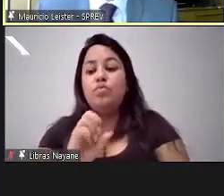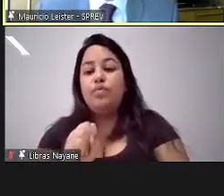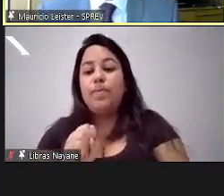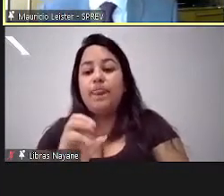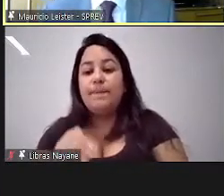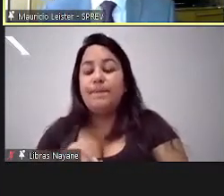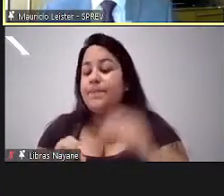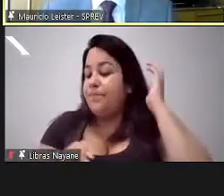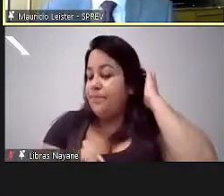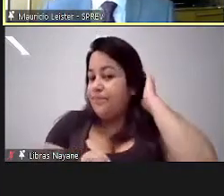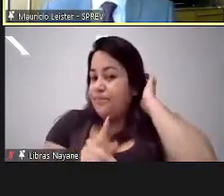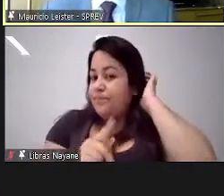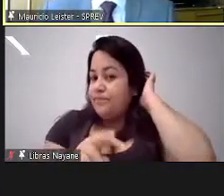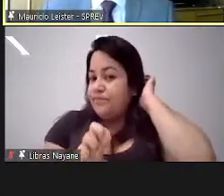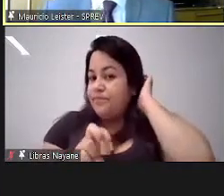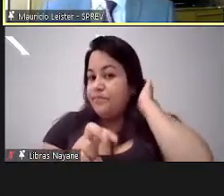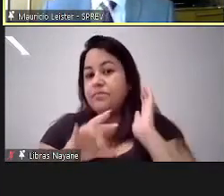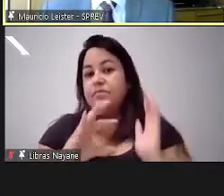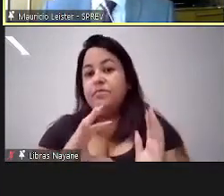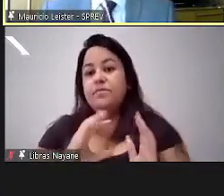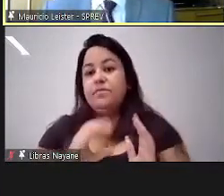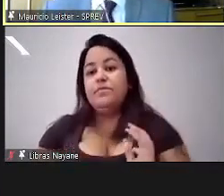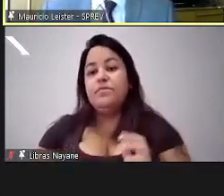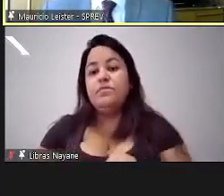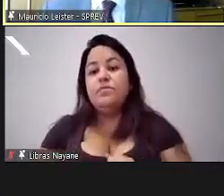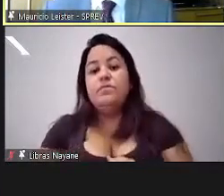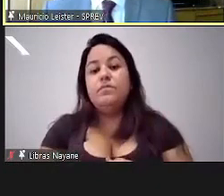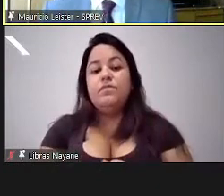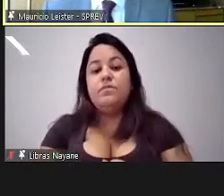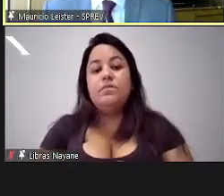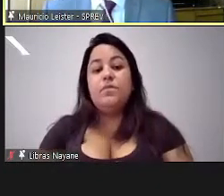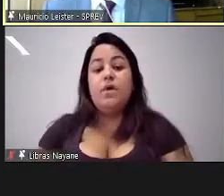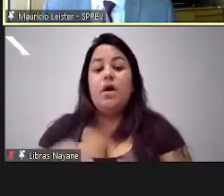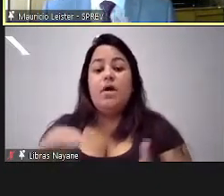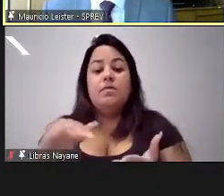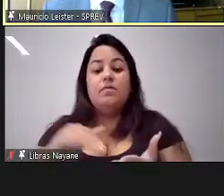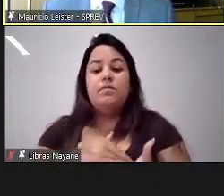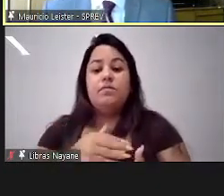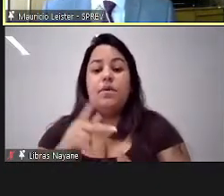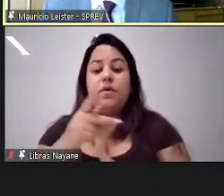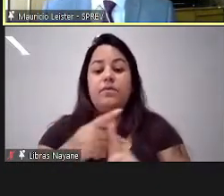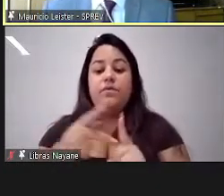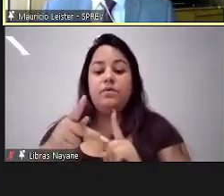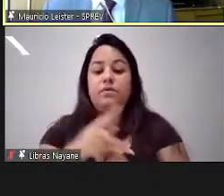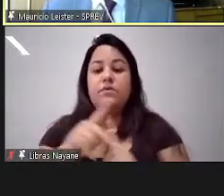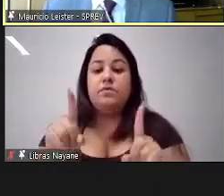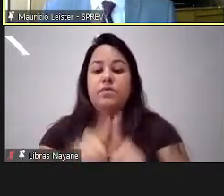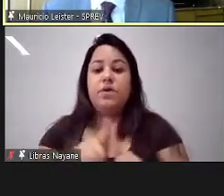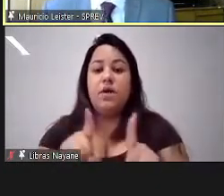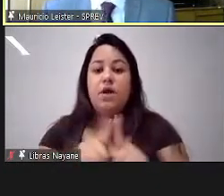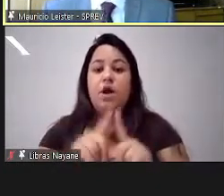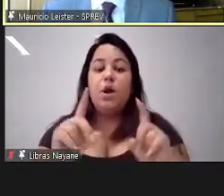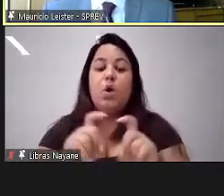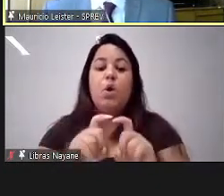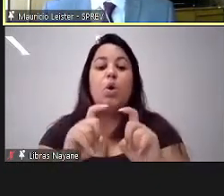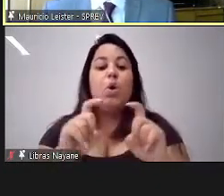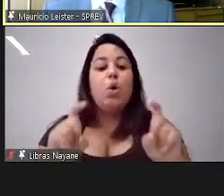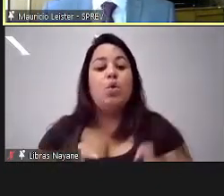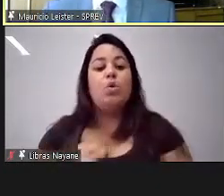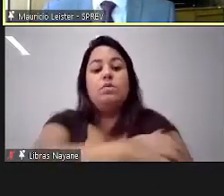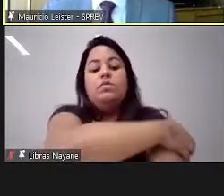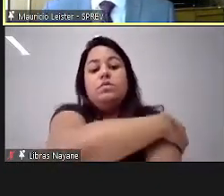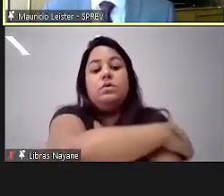financial well-being, like I said, and Previki, for example. The Secretariat of Social Security also launched